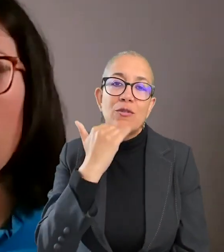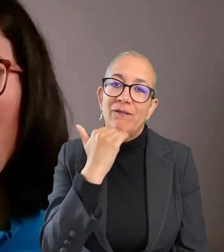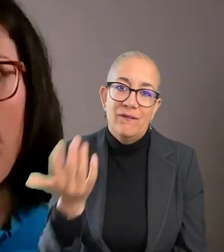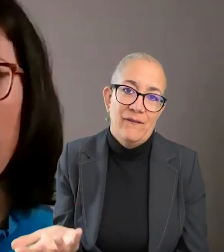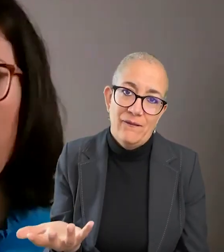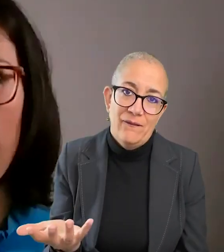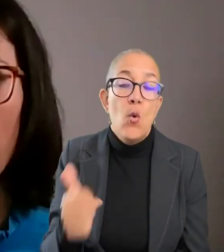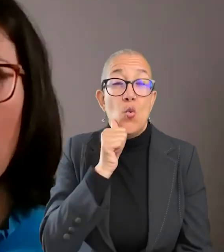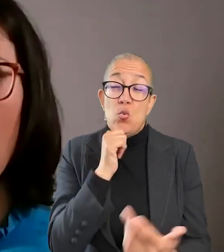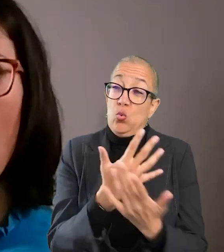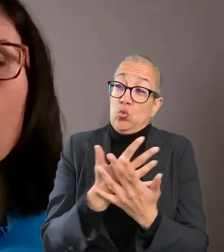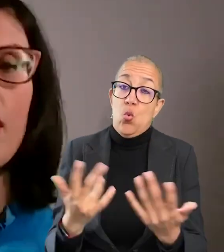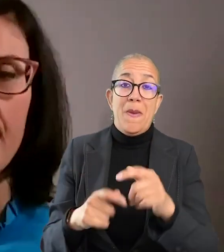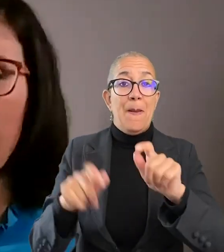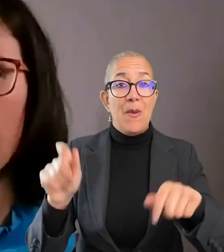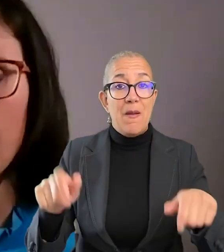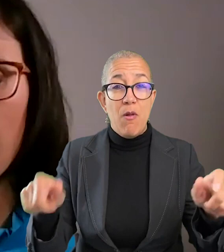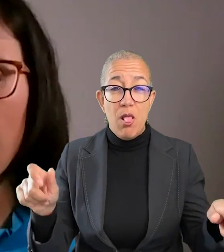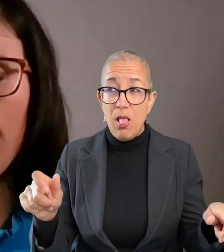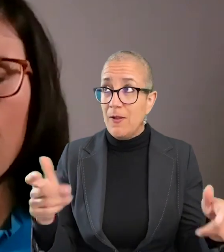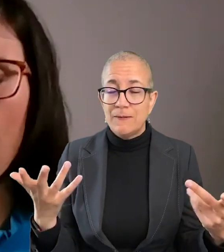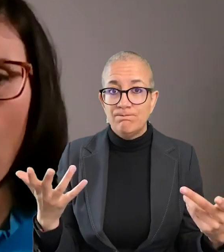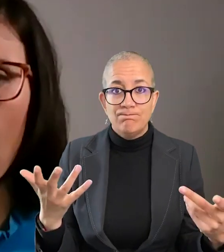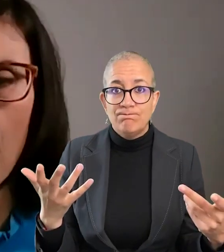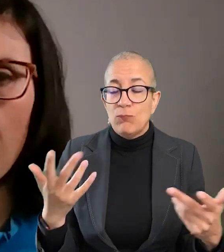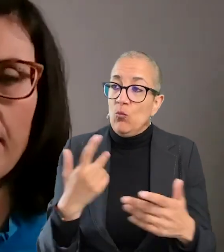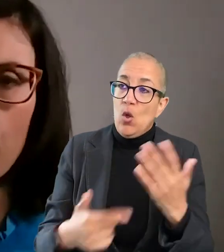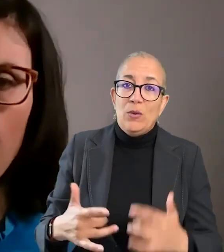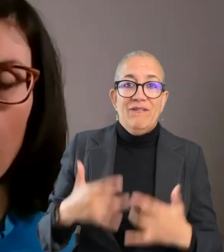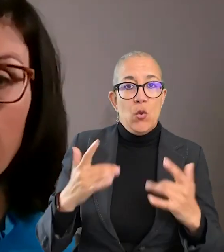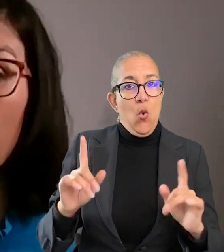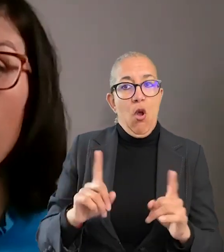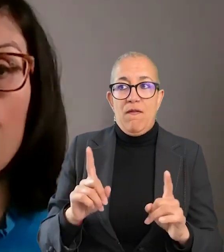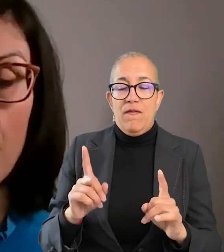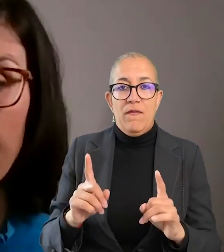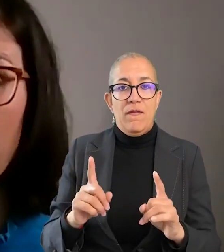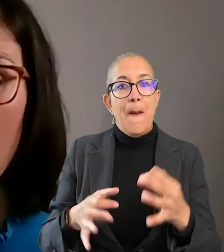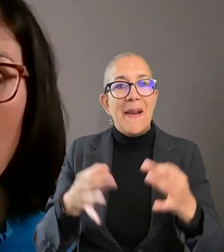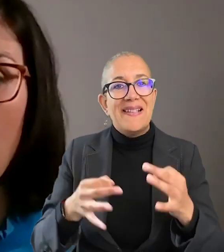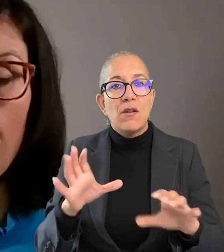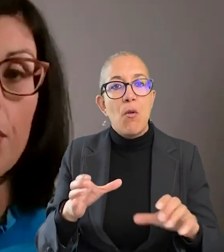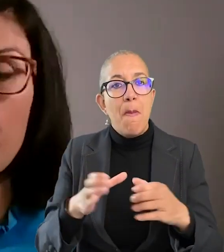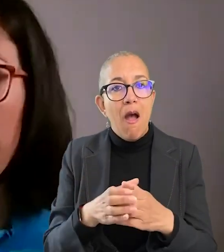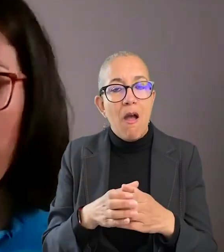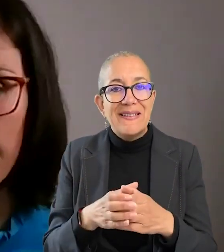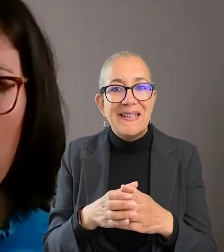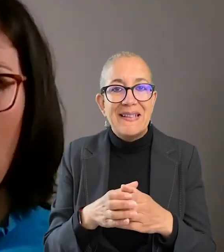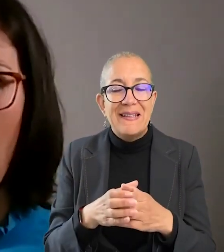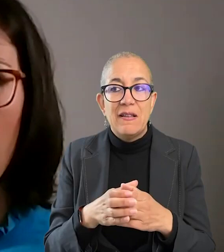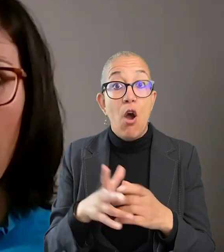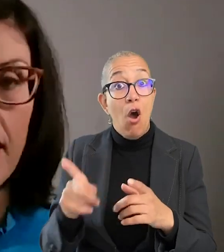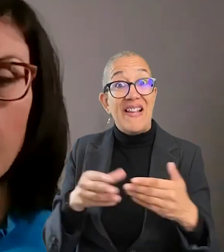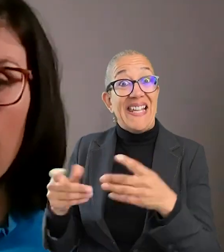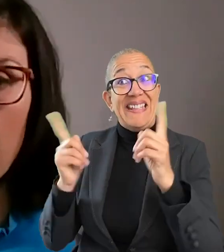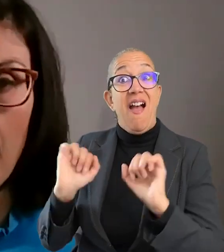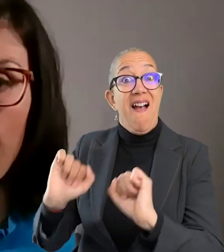that so many people only get the view of a political party through the leader, through the media.